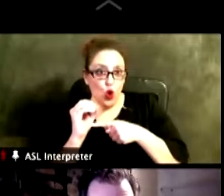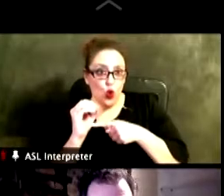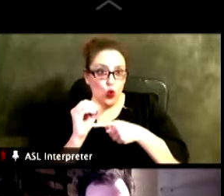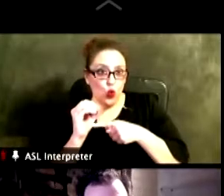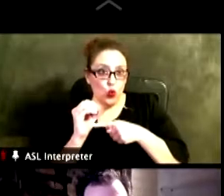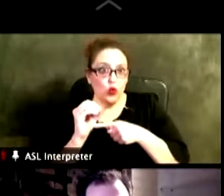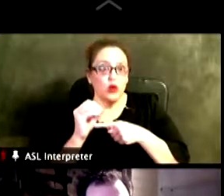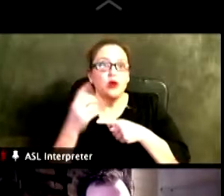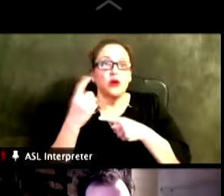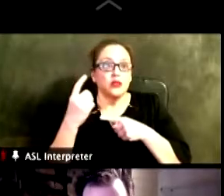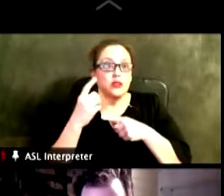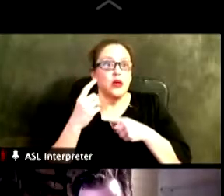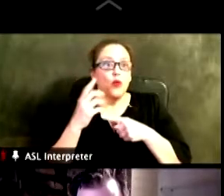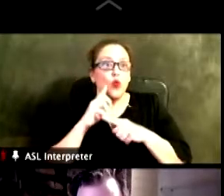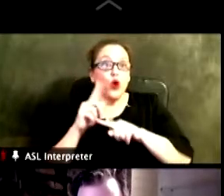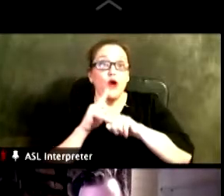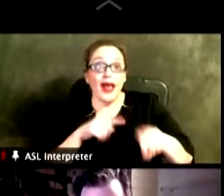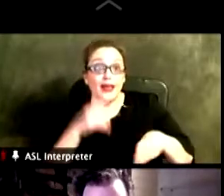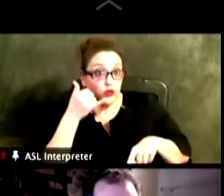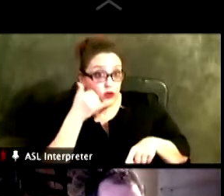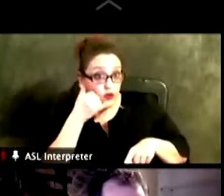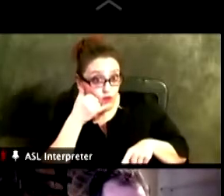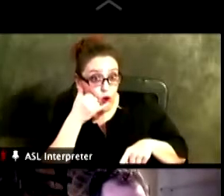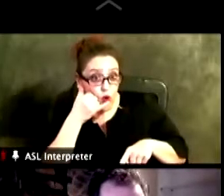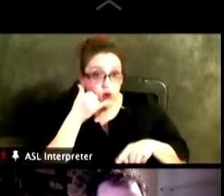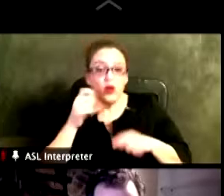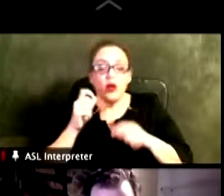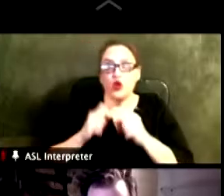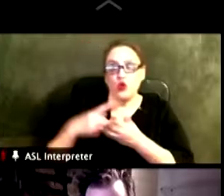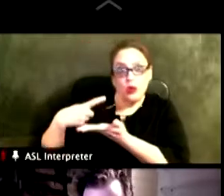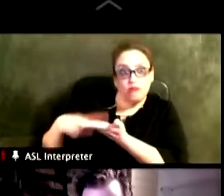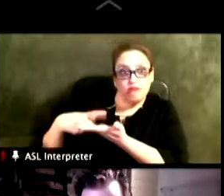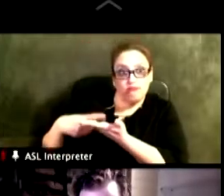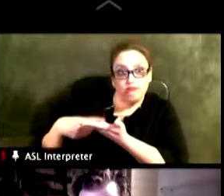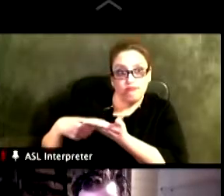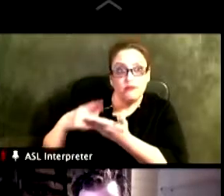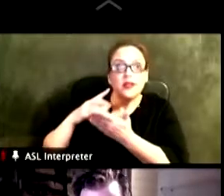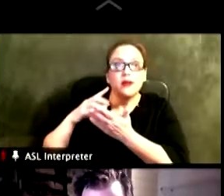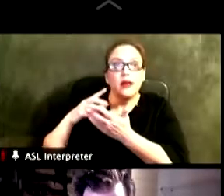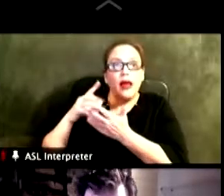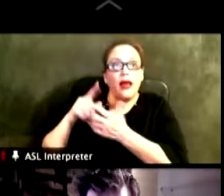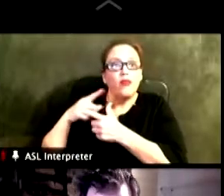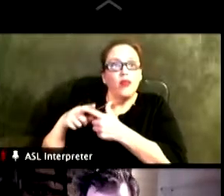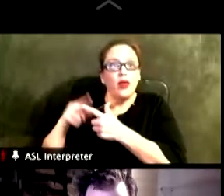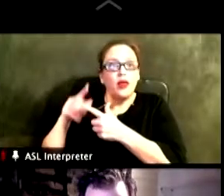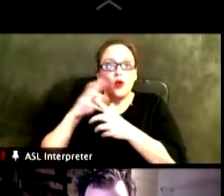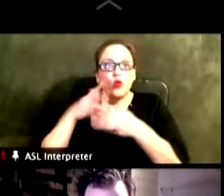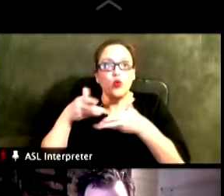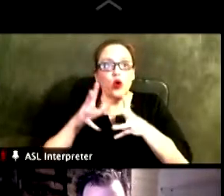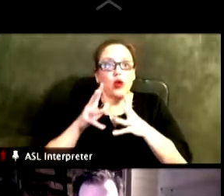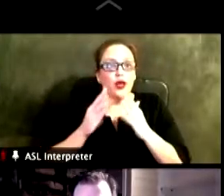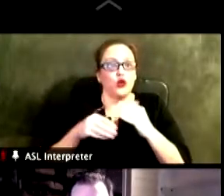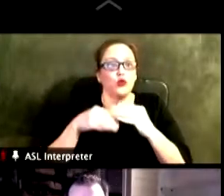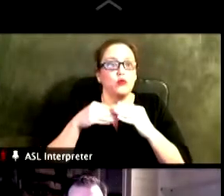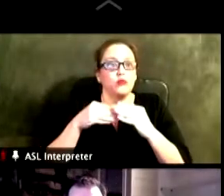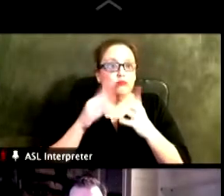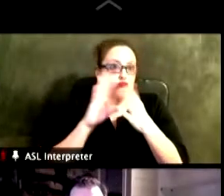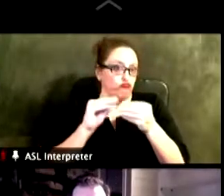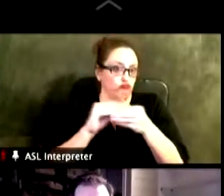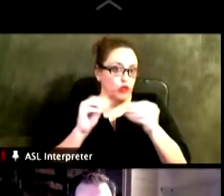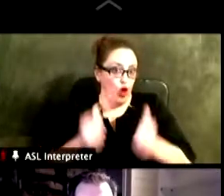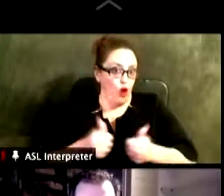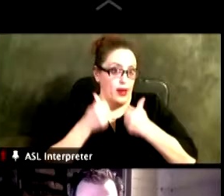take your information and we'll get you on the air just as quickly as we can. All right, we're going to go on to our next poll question. This